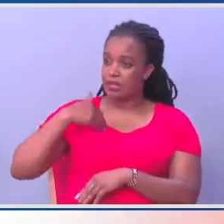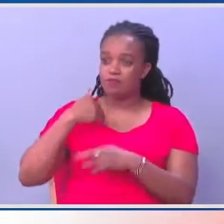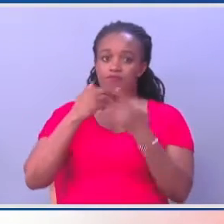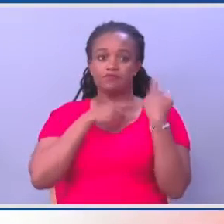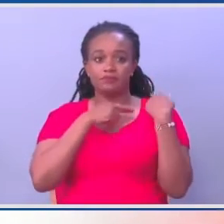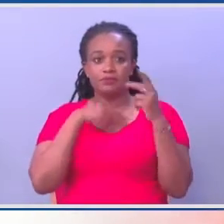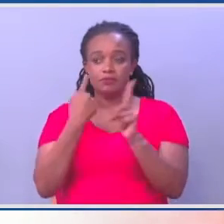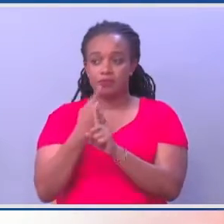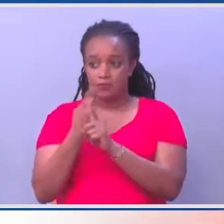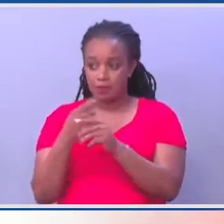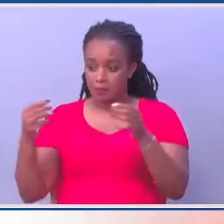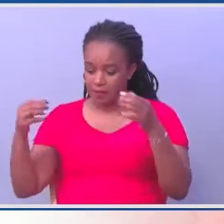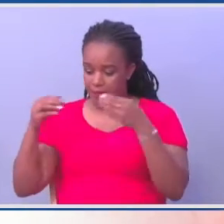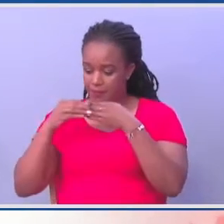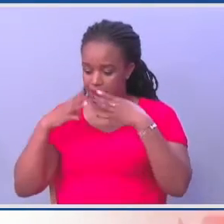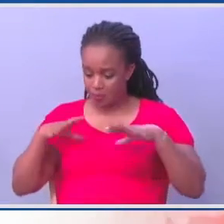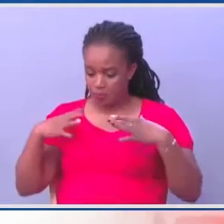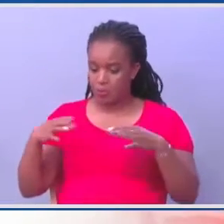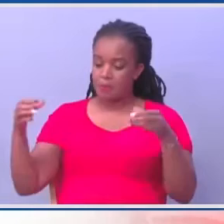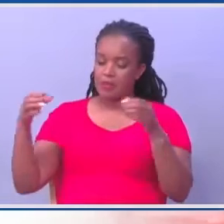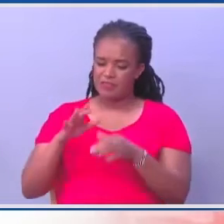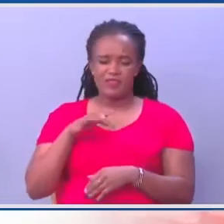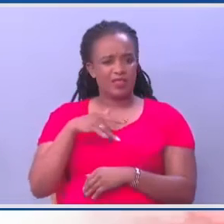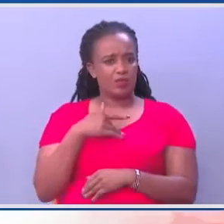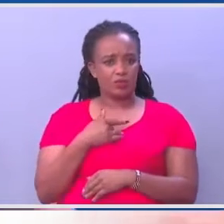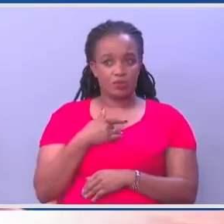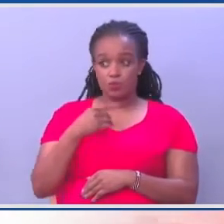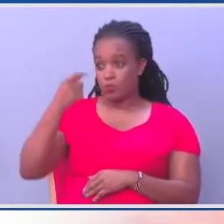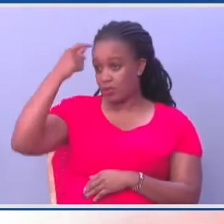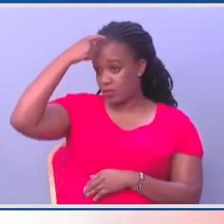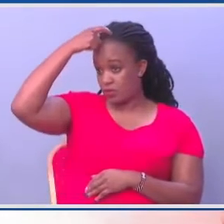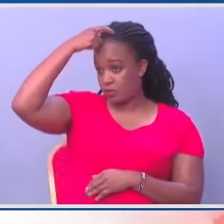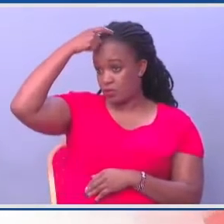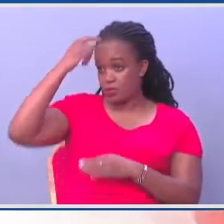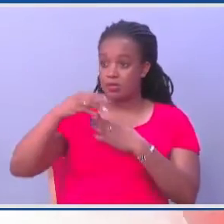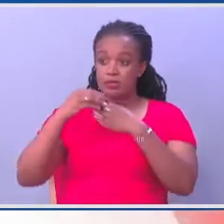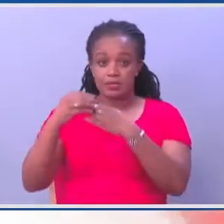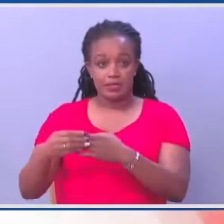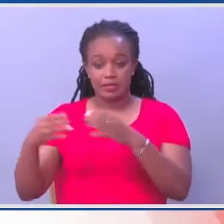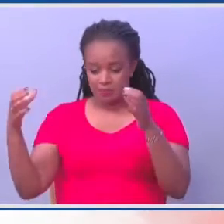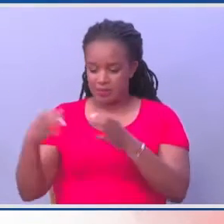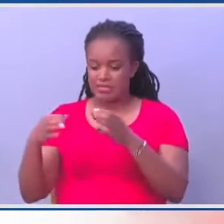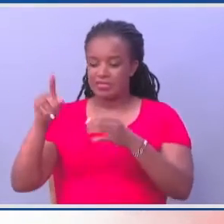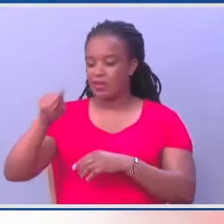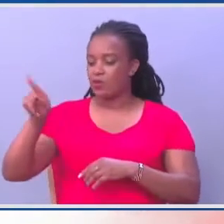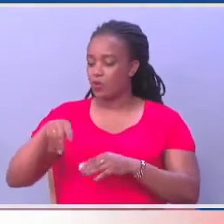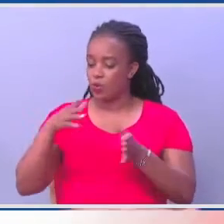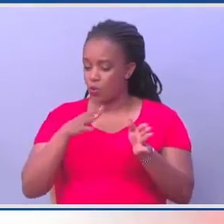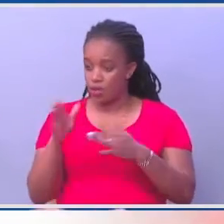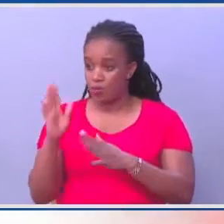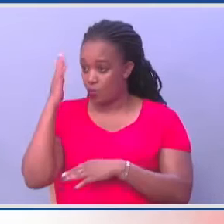party felt that Wetangula was leading the party in a direction they didn't want, because he's got one